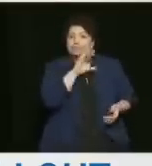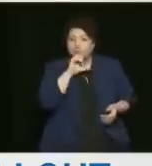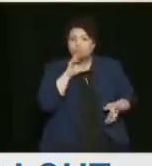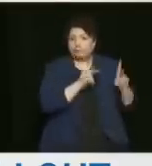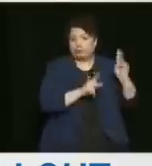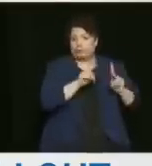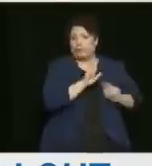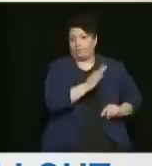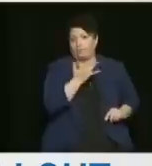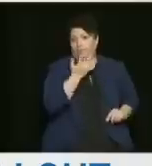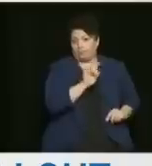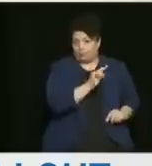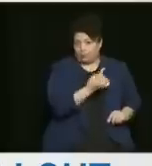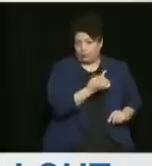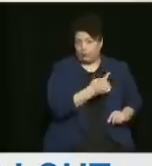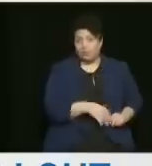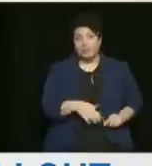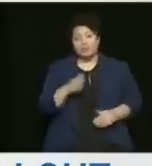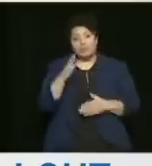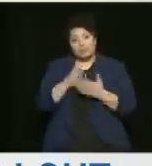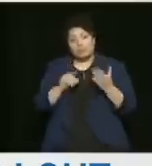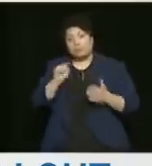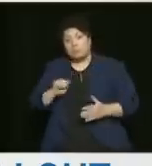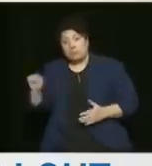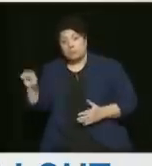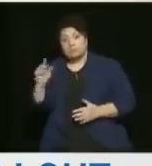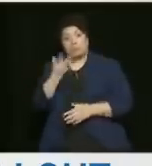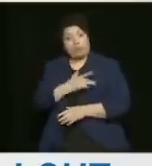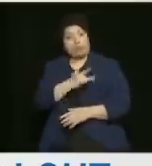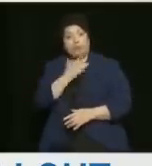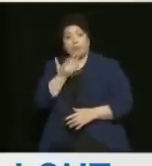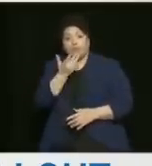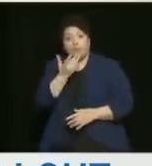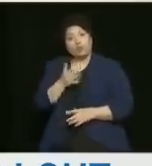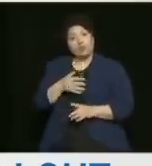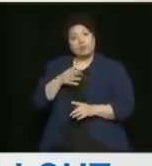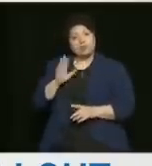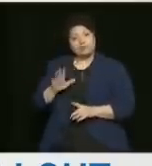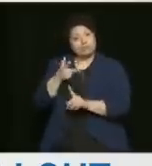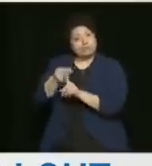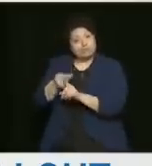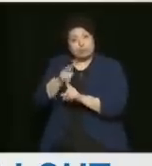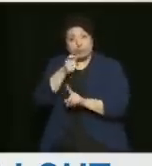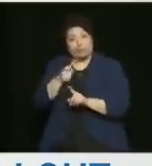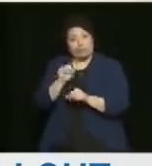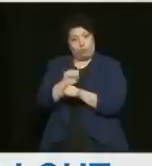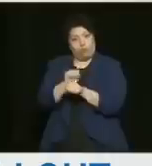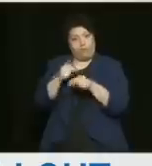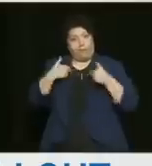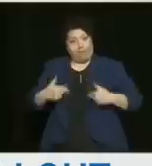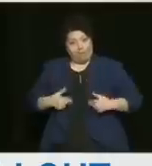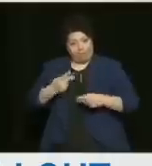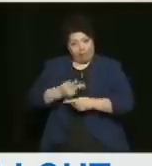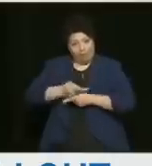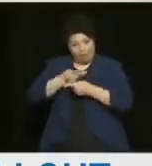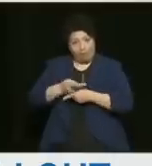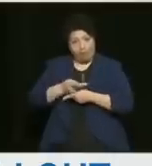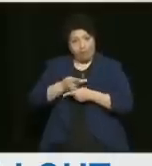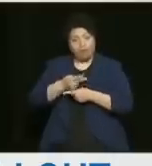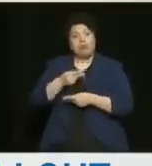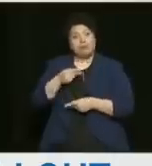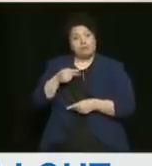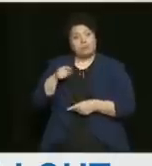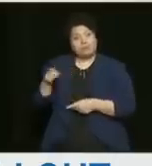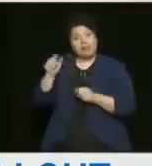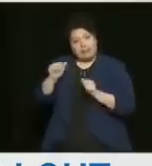our planning and factors being considered, we would like to vaccinate our healthcare workers first, who obviously give direct patient